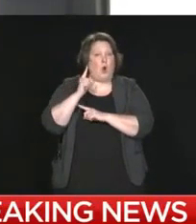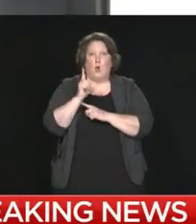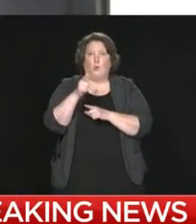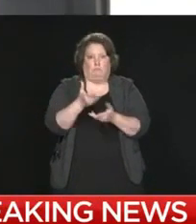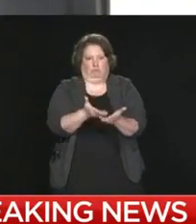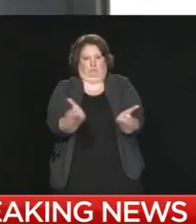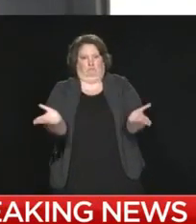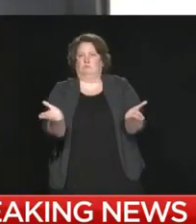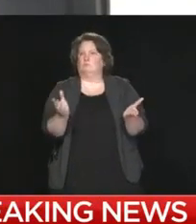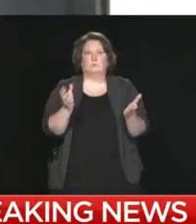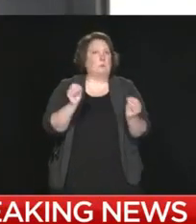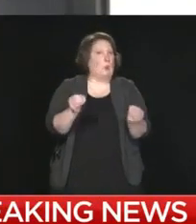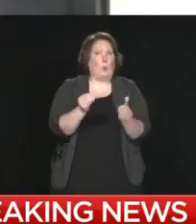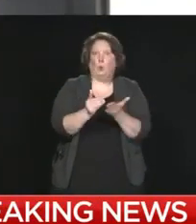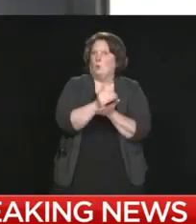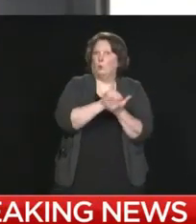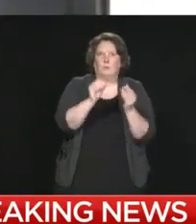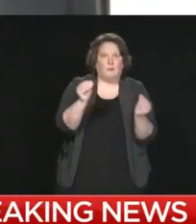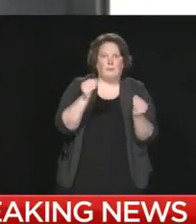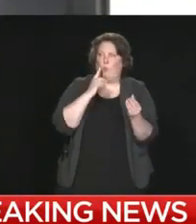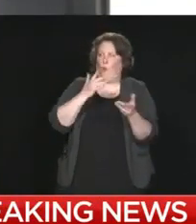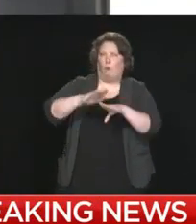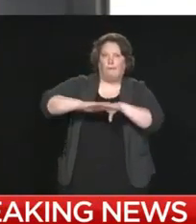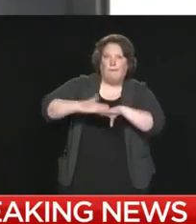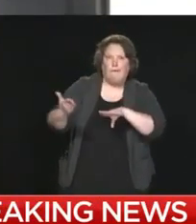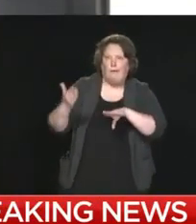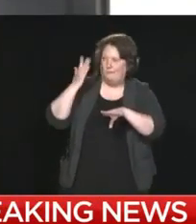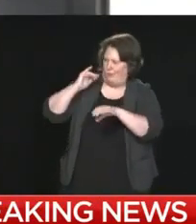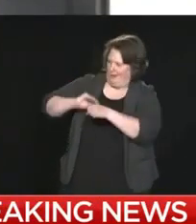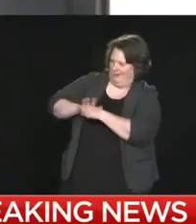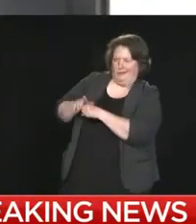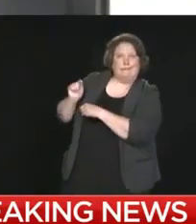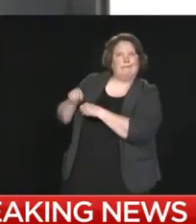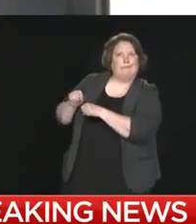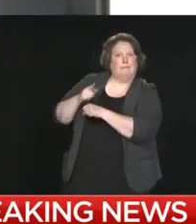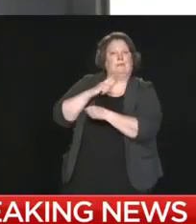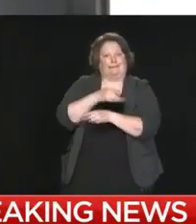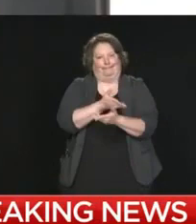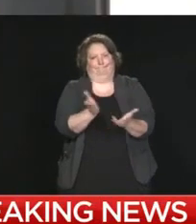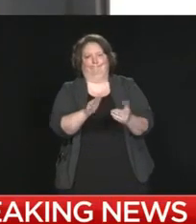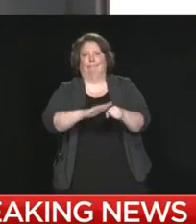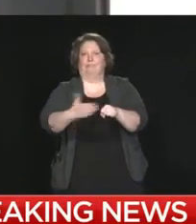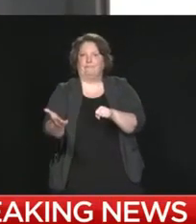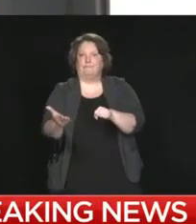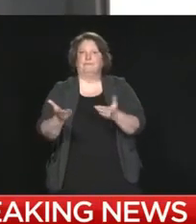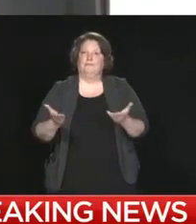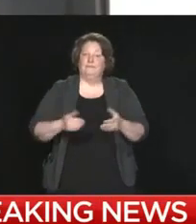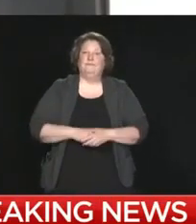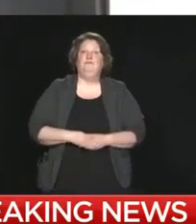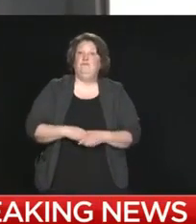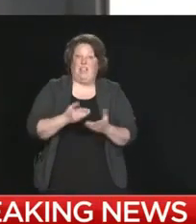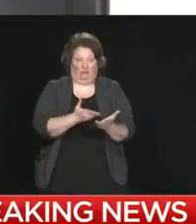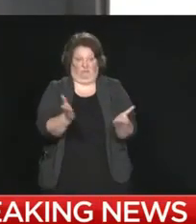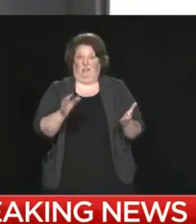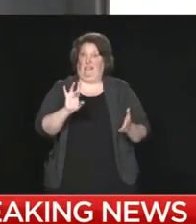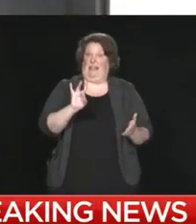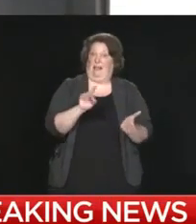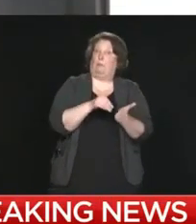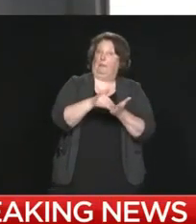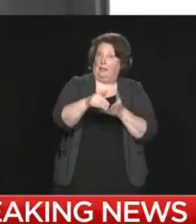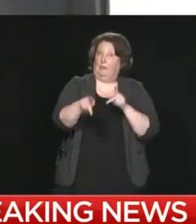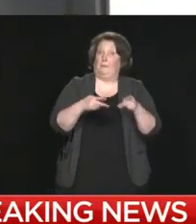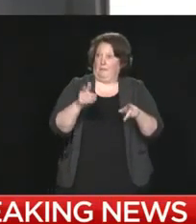had lost their jobs because of COVID-19. This helped over 8 million Canadians. Of course,